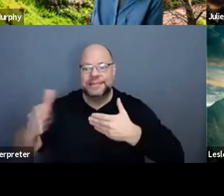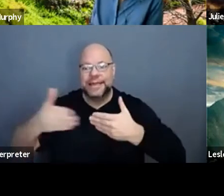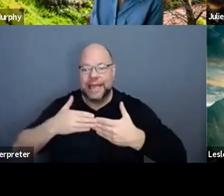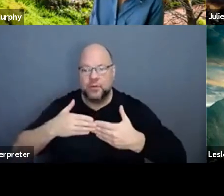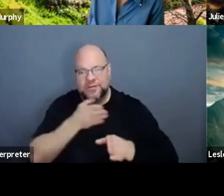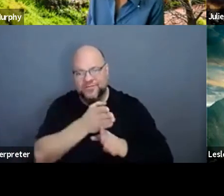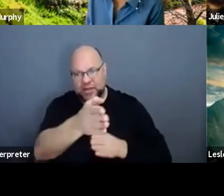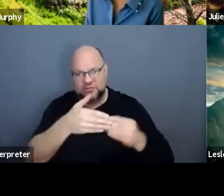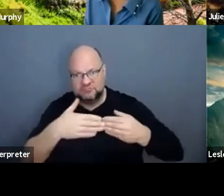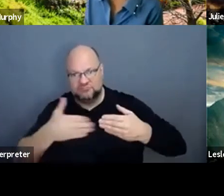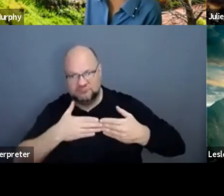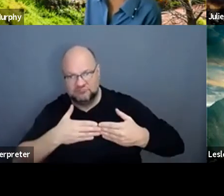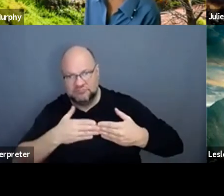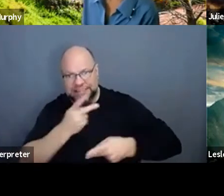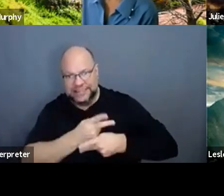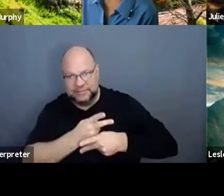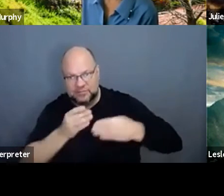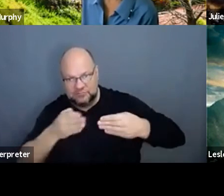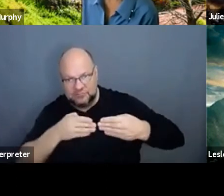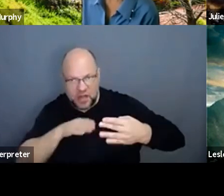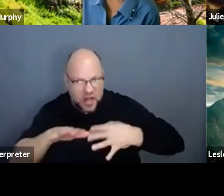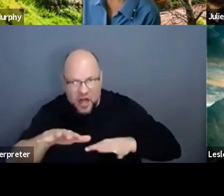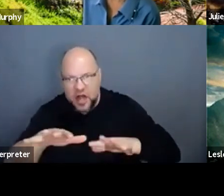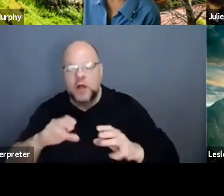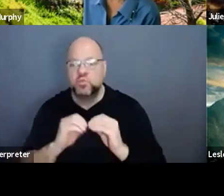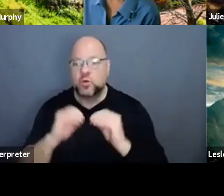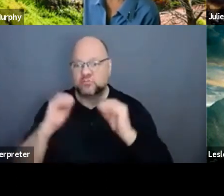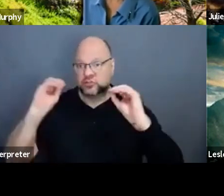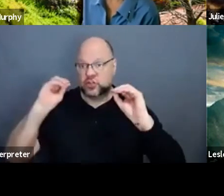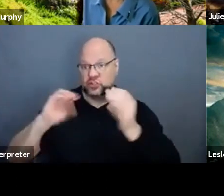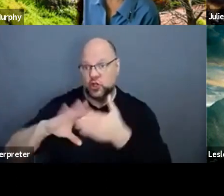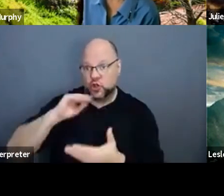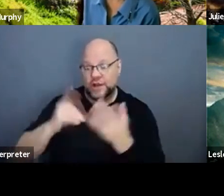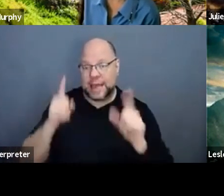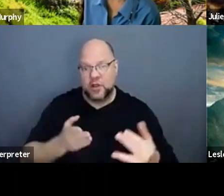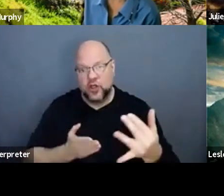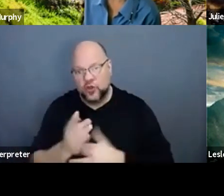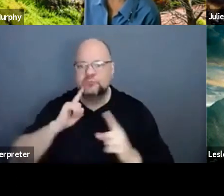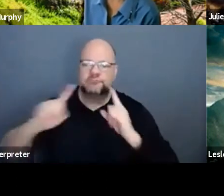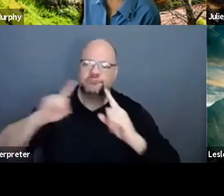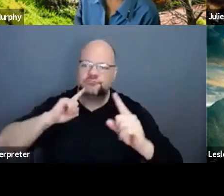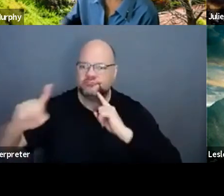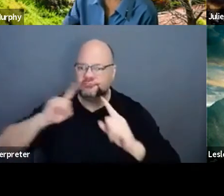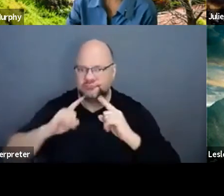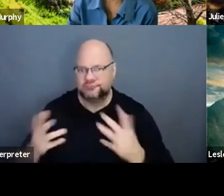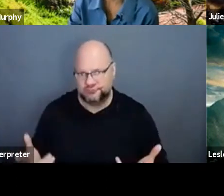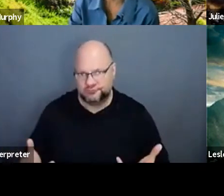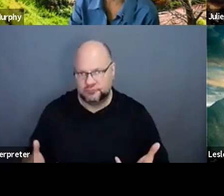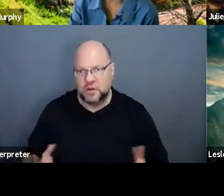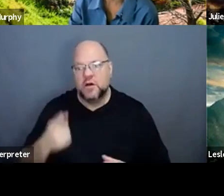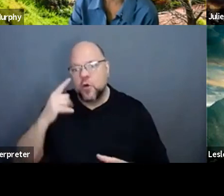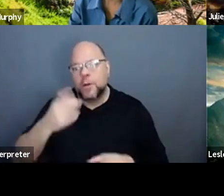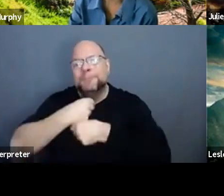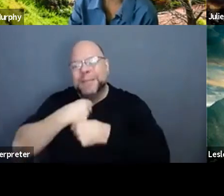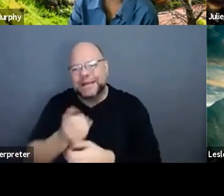that I am in. And there's a lot of instruction and learning that can happen through conversations around the making of